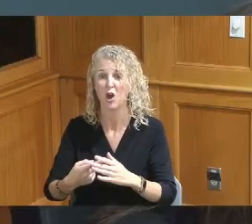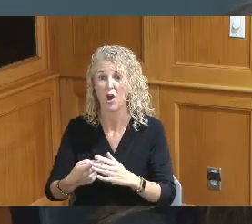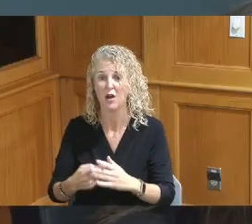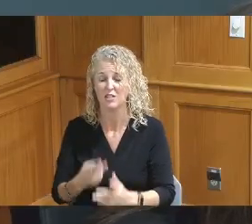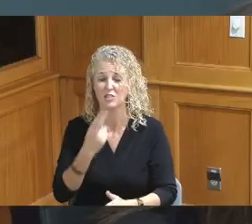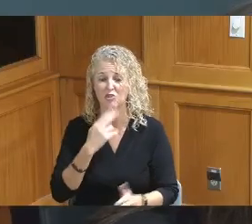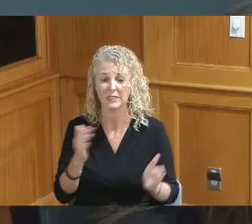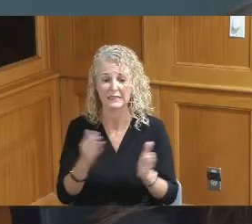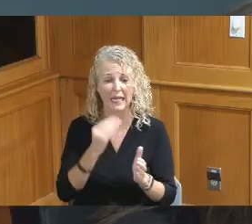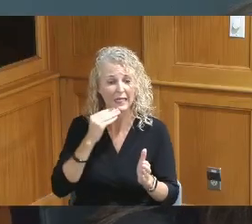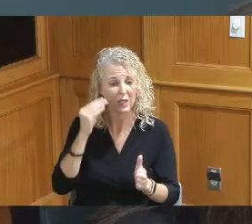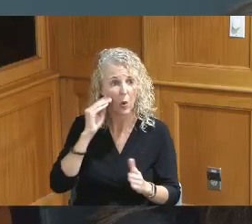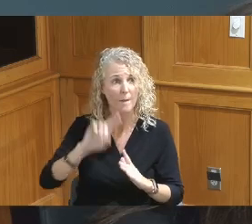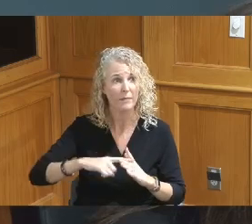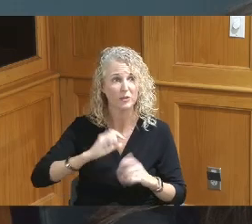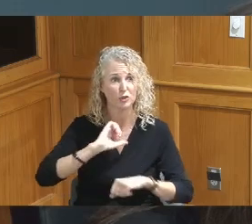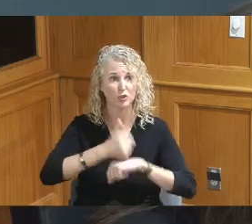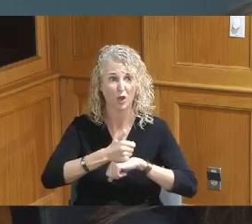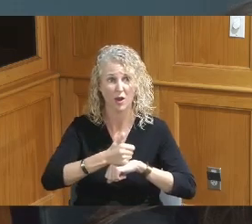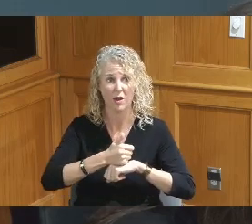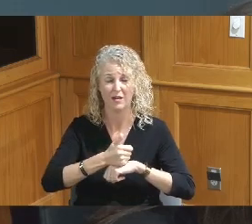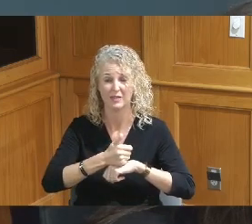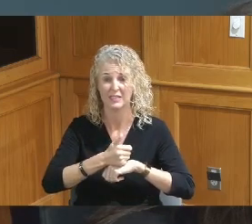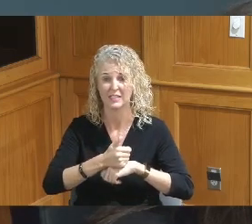tiny homes is my